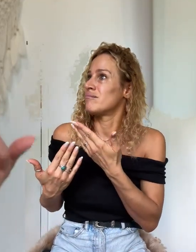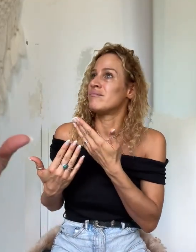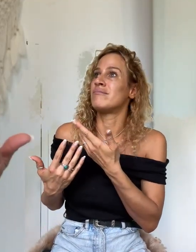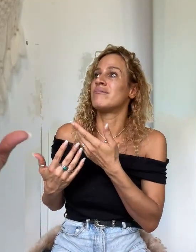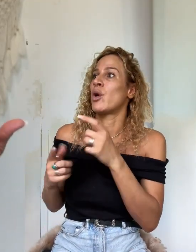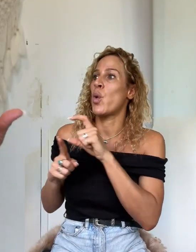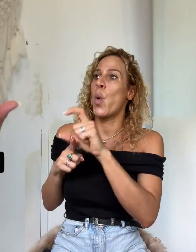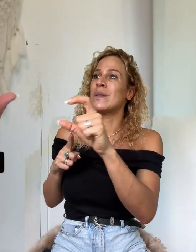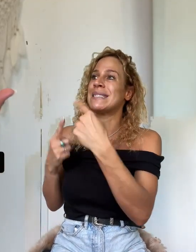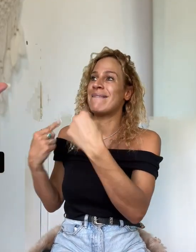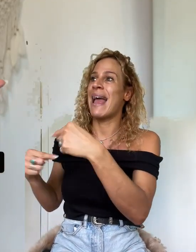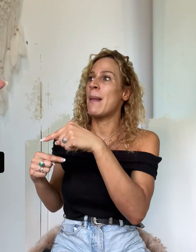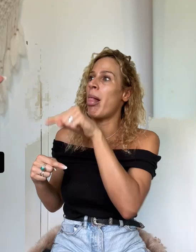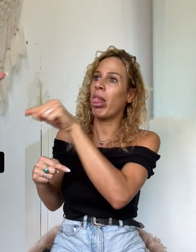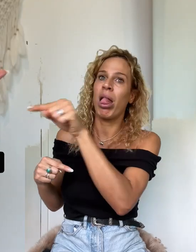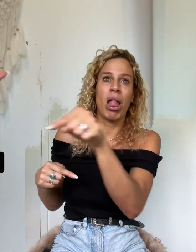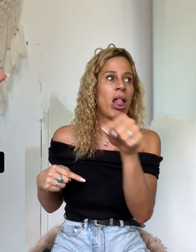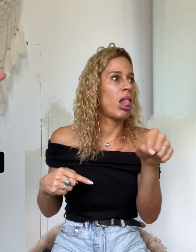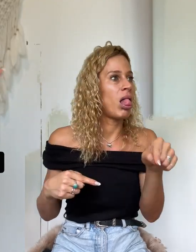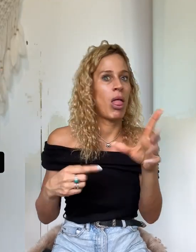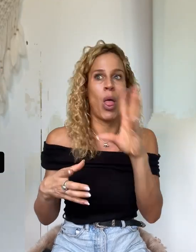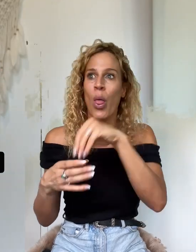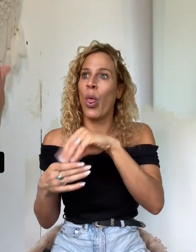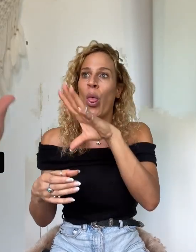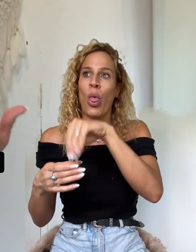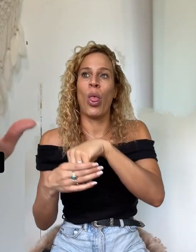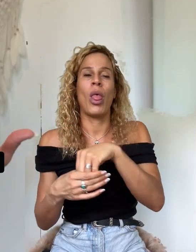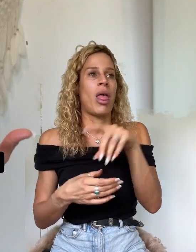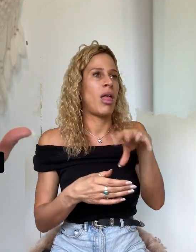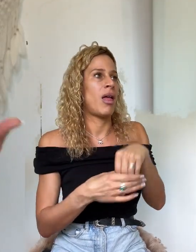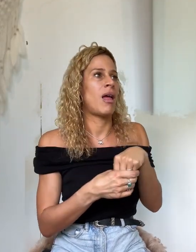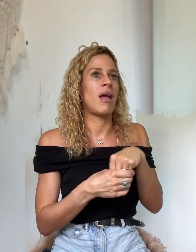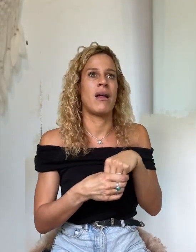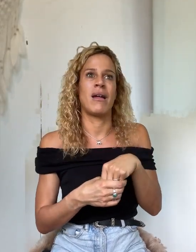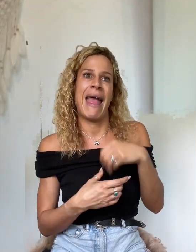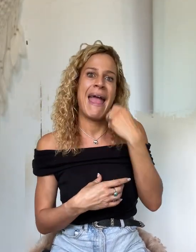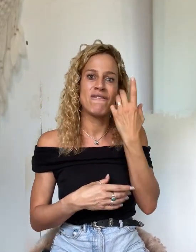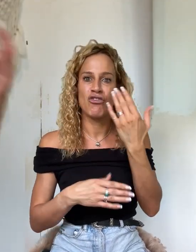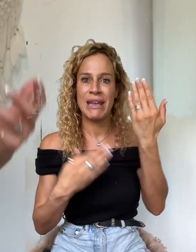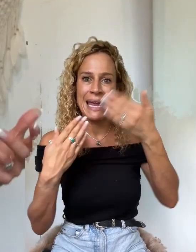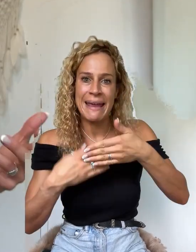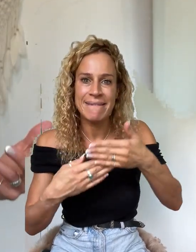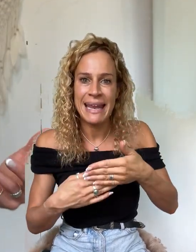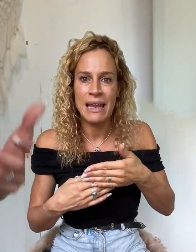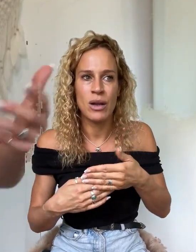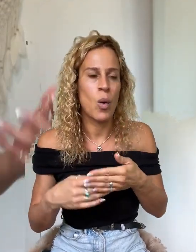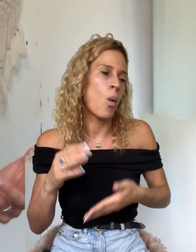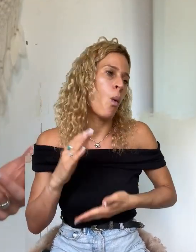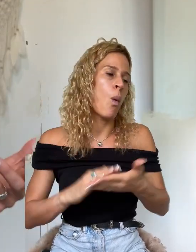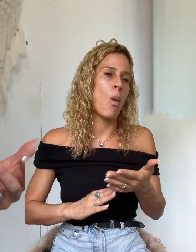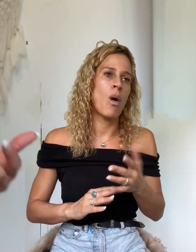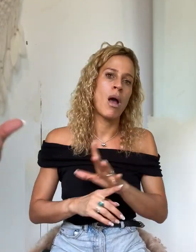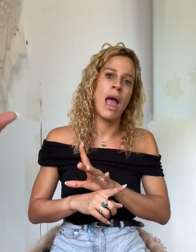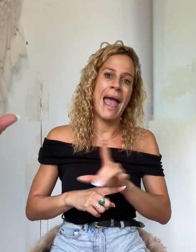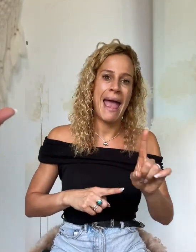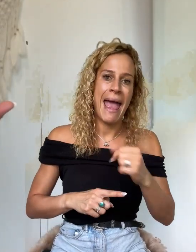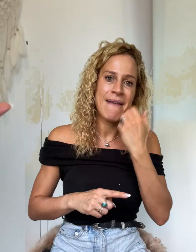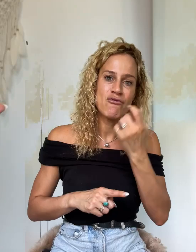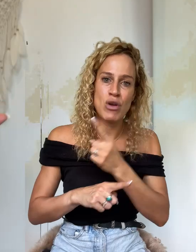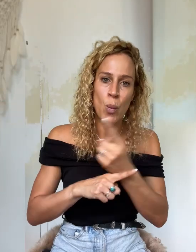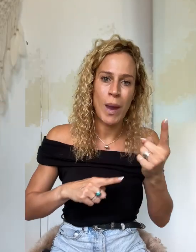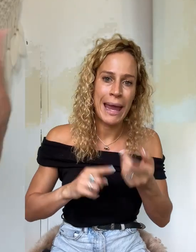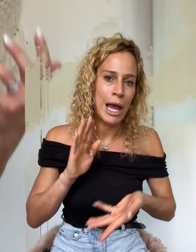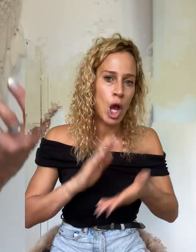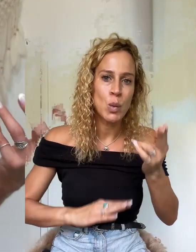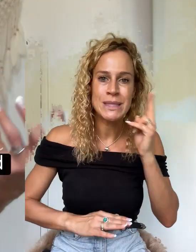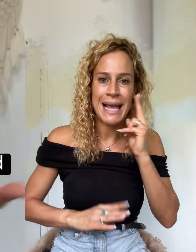loads of courses available where you can just be immersing yourself in it, of an evening every week, or going to Deaf